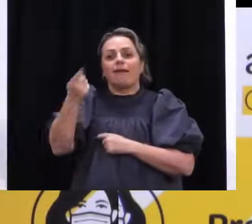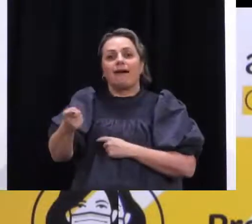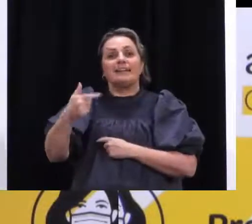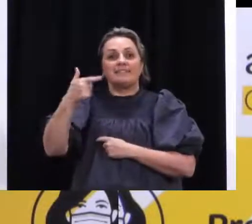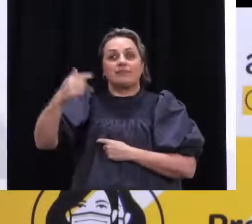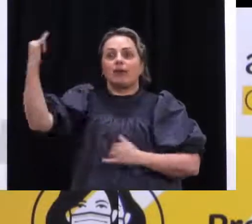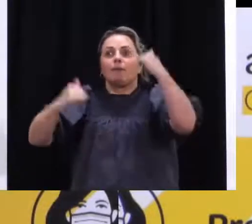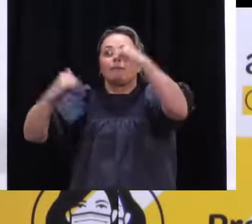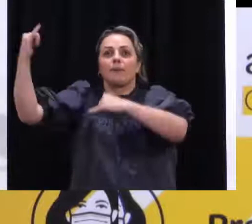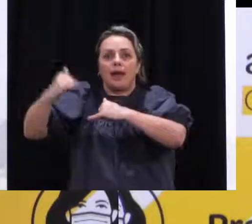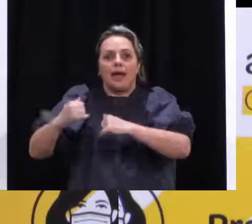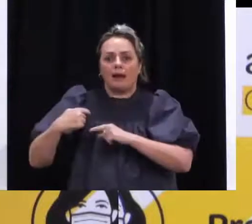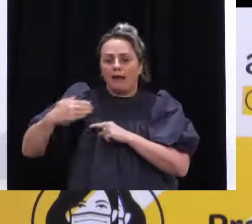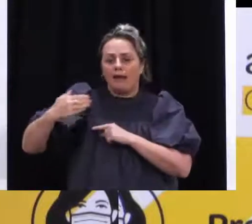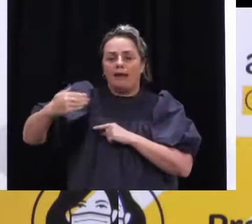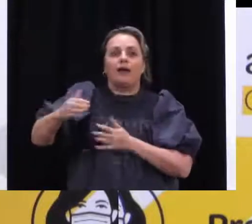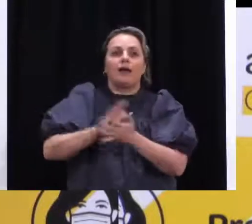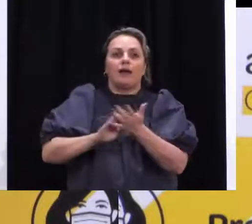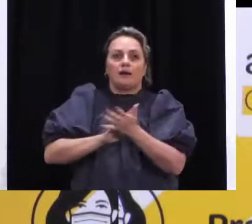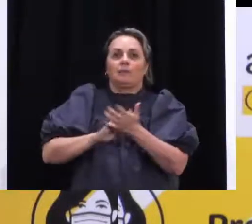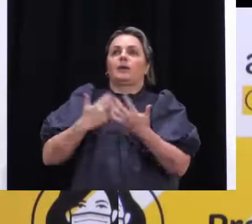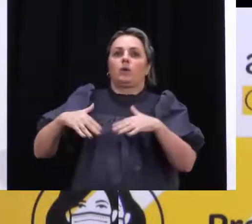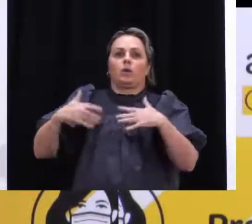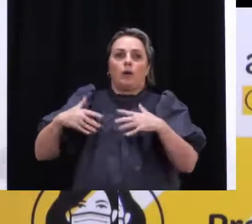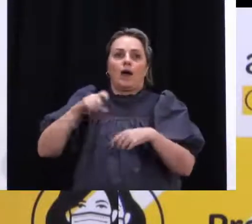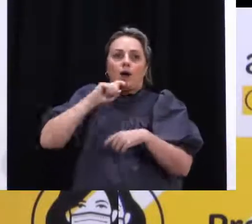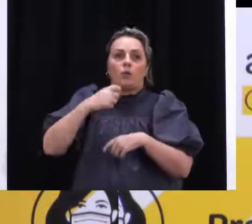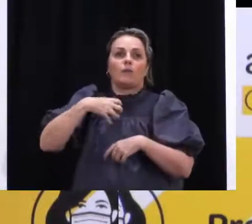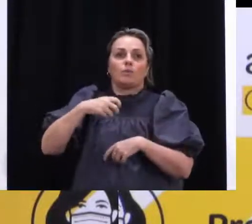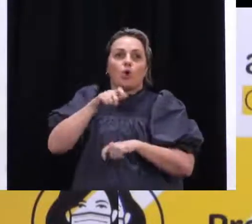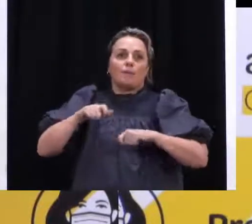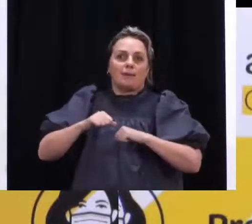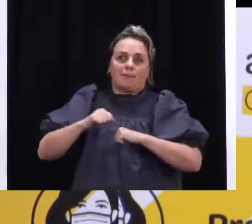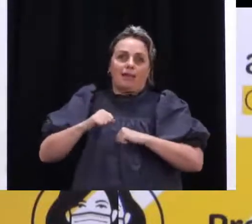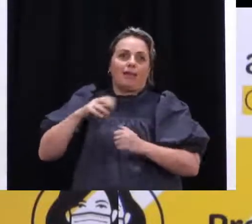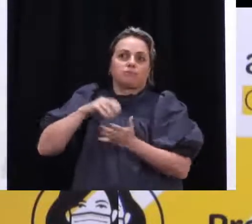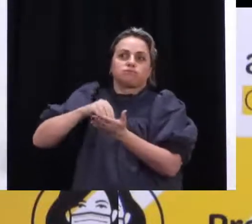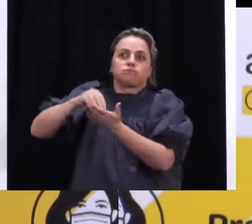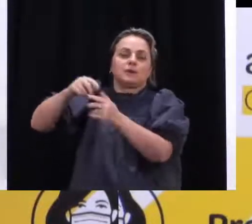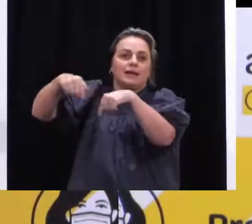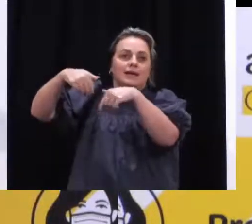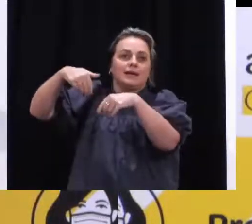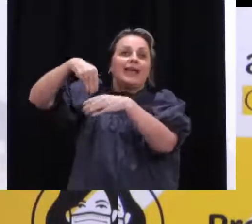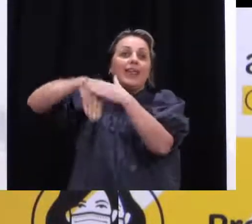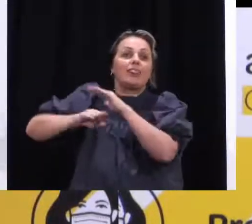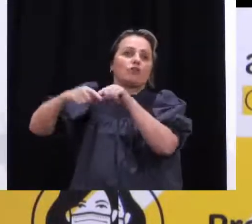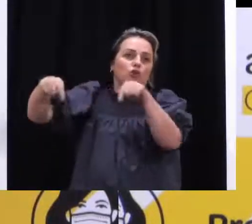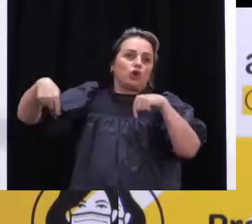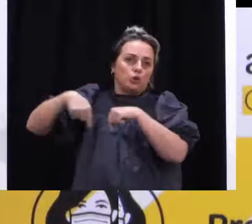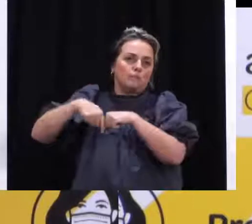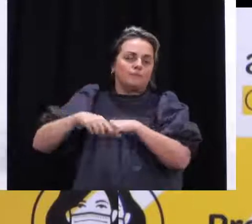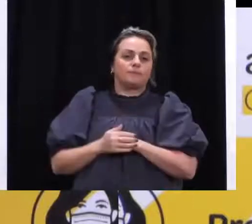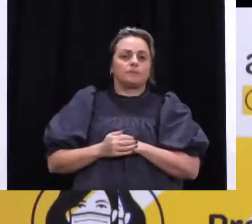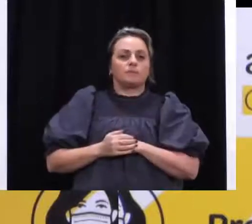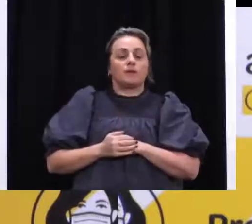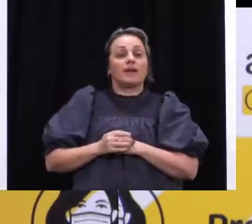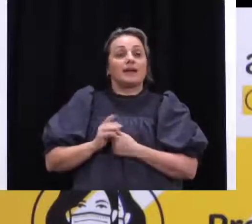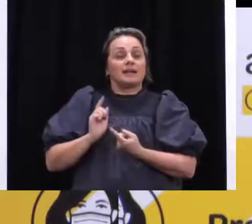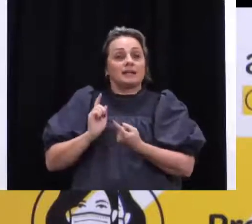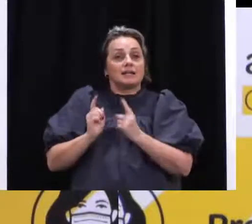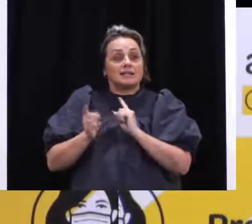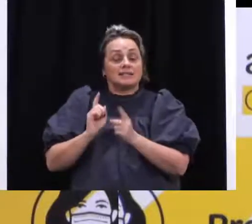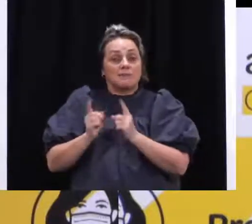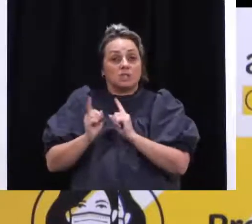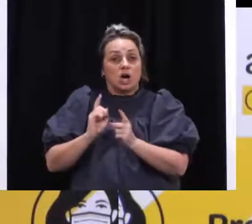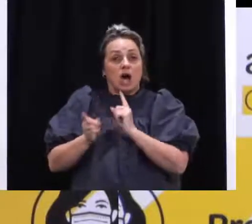in tomorrow. So we're expecting to see quite a jump in the overall numbers. Sometimes there are days where the overall number of